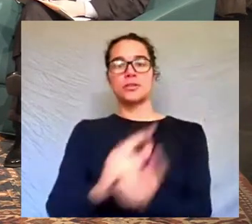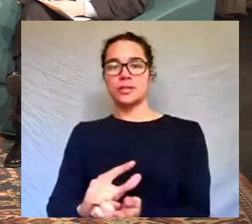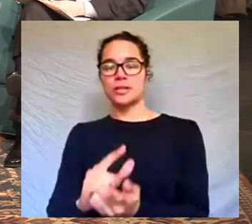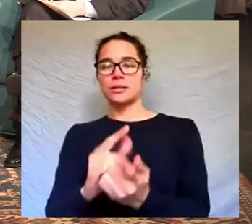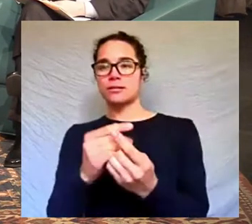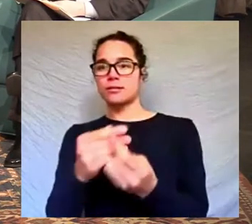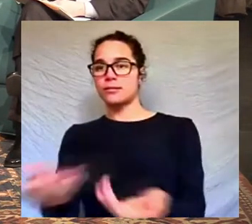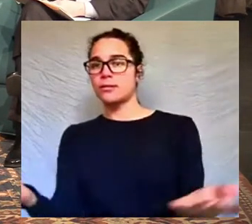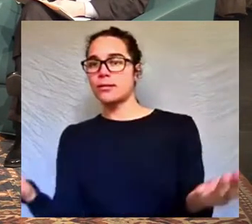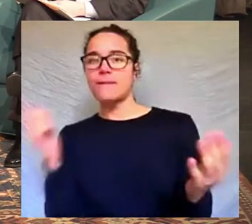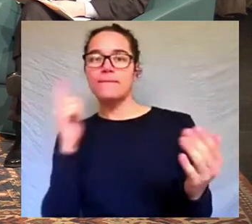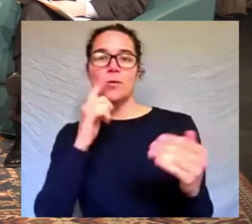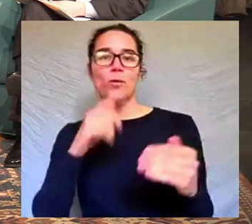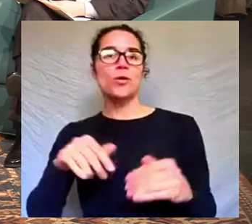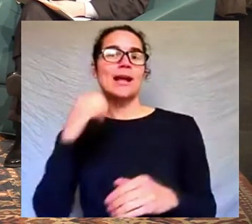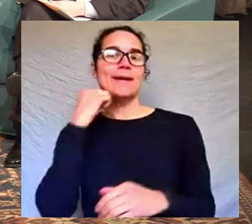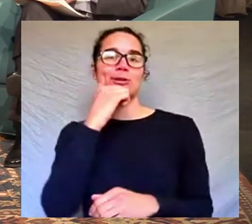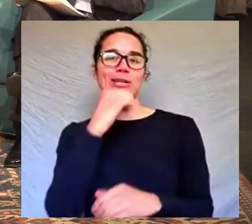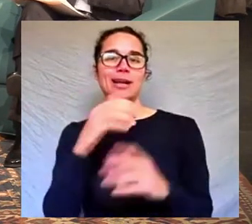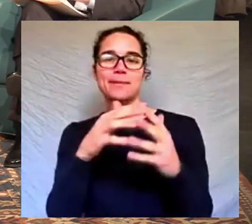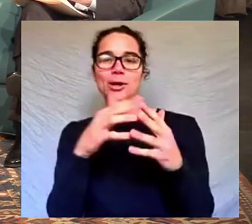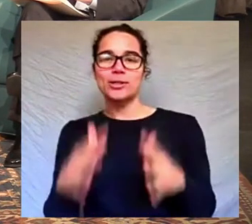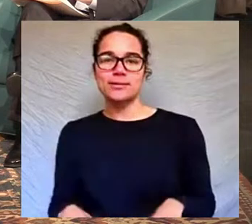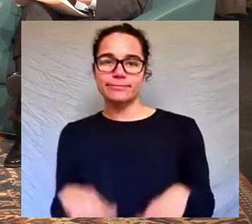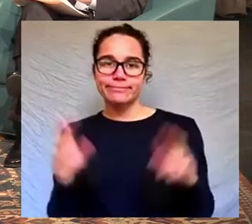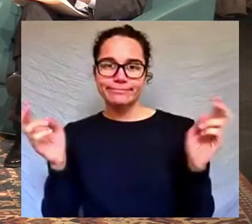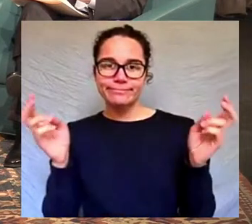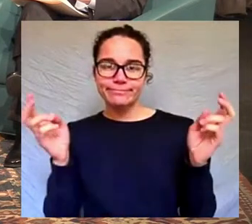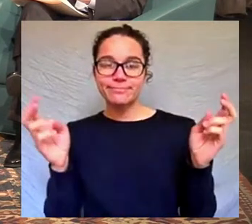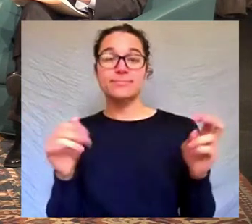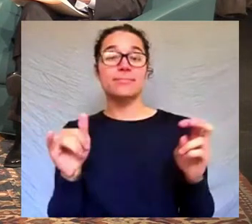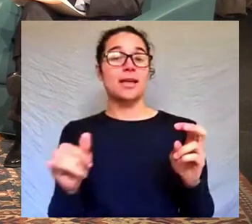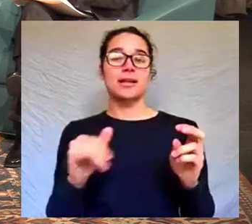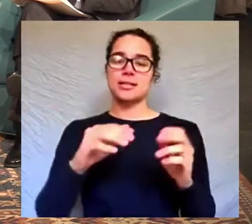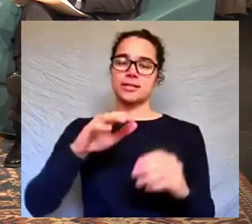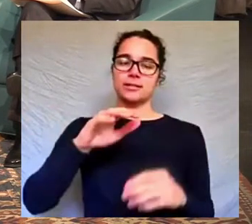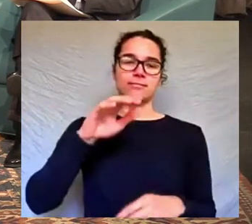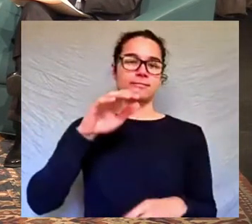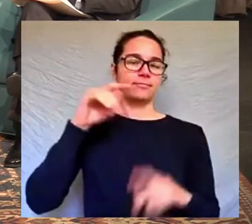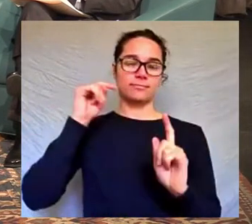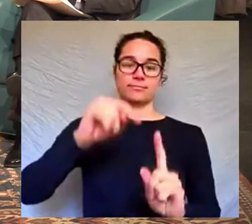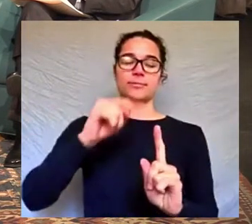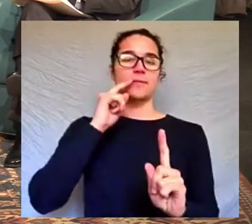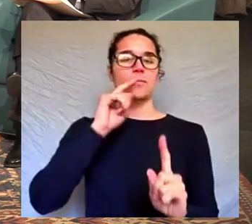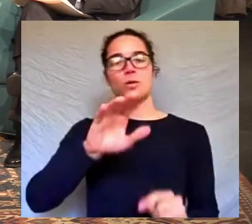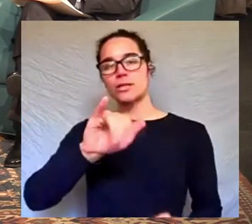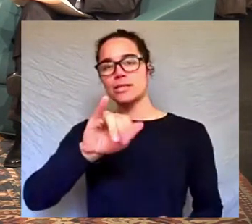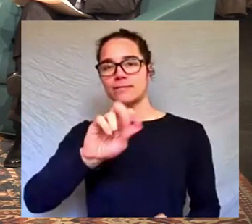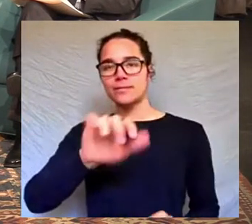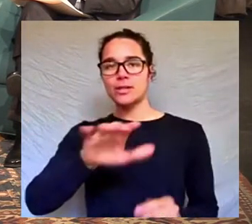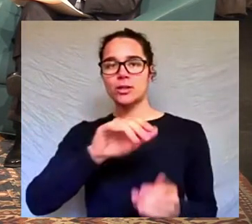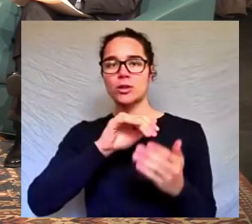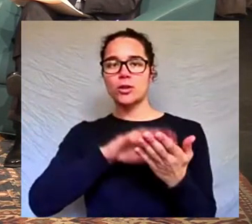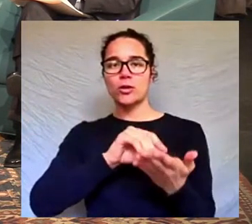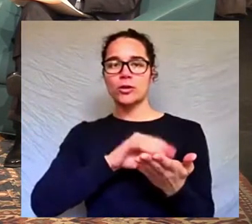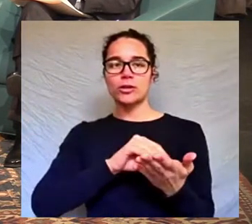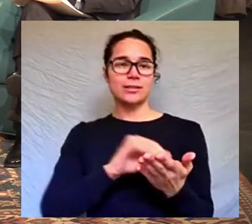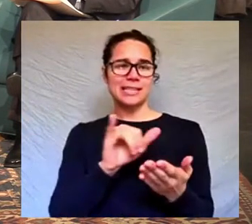And that too is the core of civic learning. And I think for both of you, you're here not out of some sense